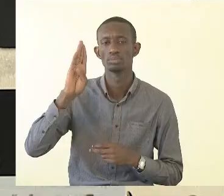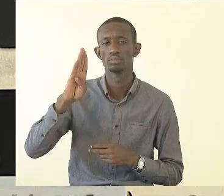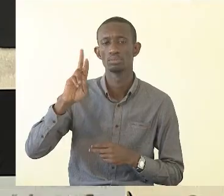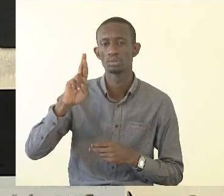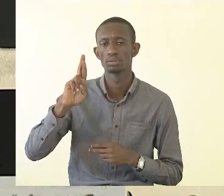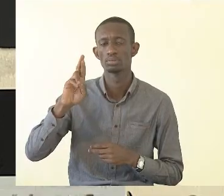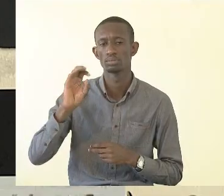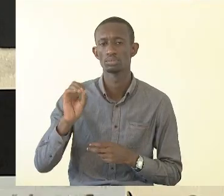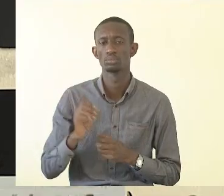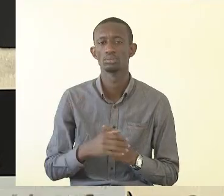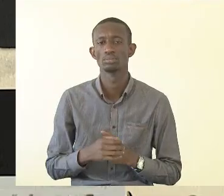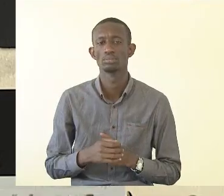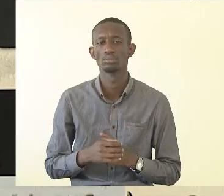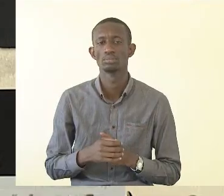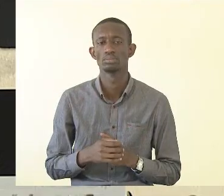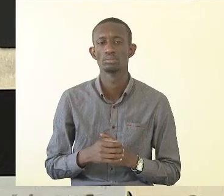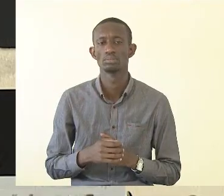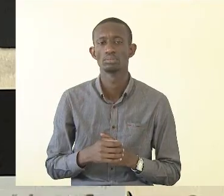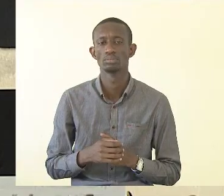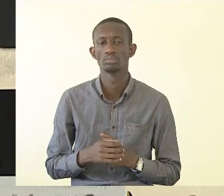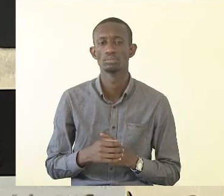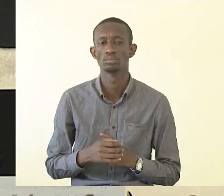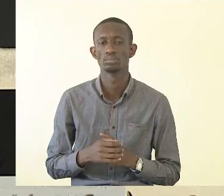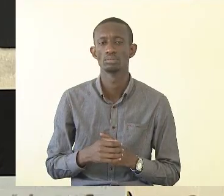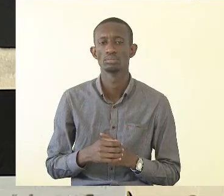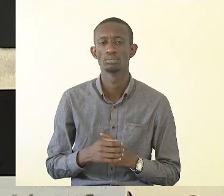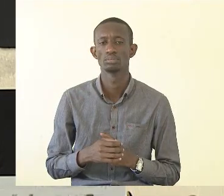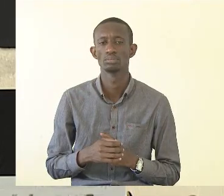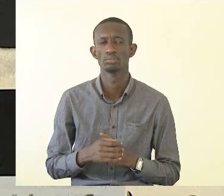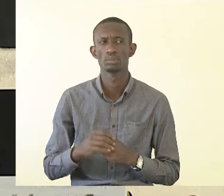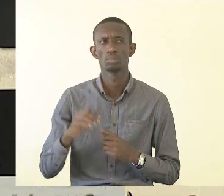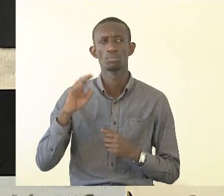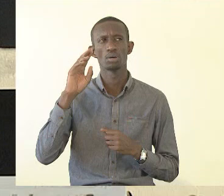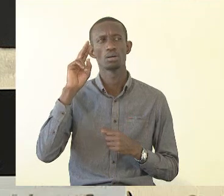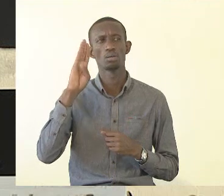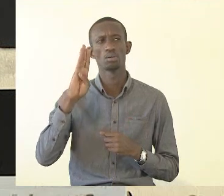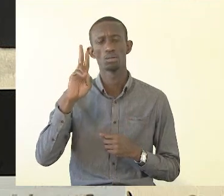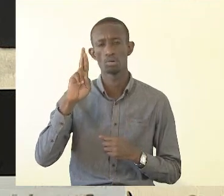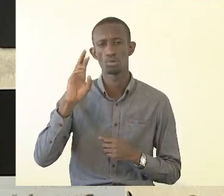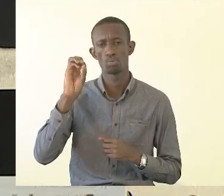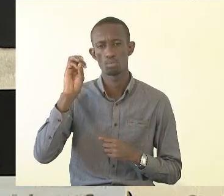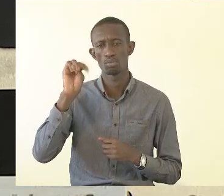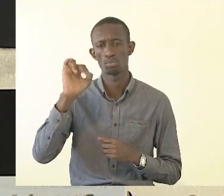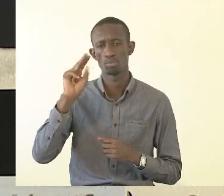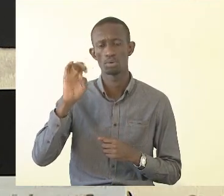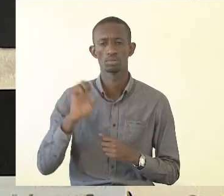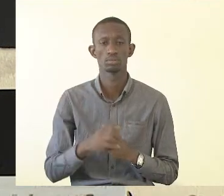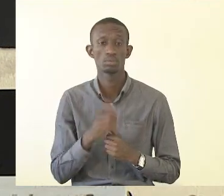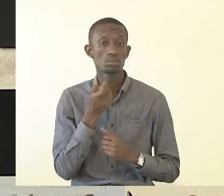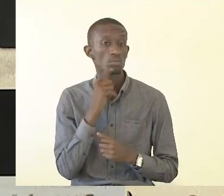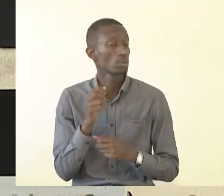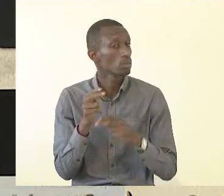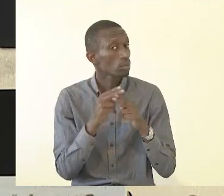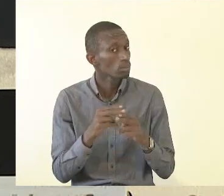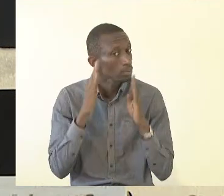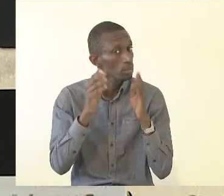that is either, so we can either write it in. So you have to pay attention when you don't know the formula